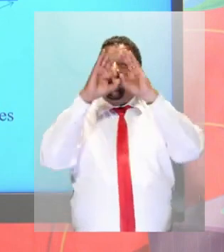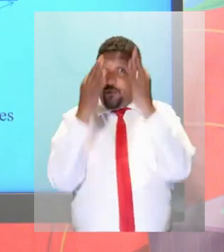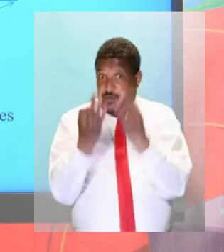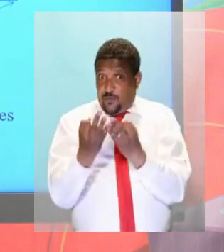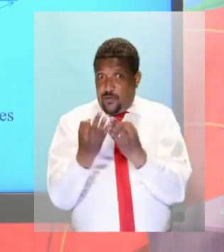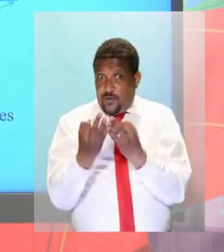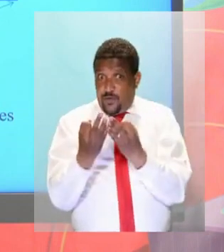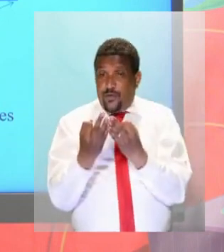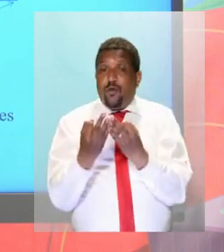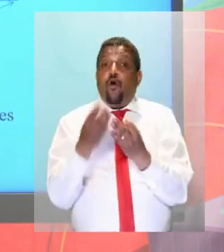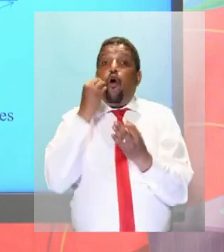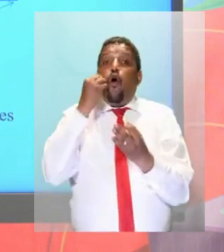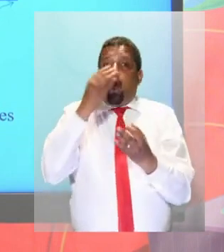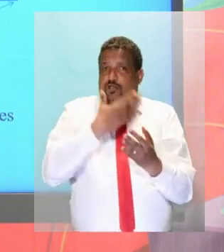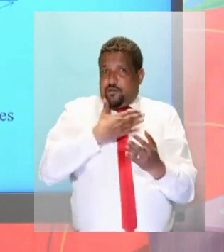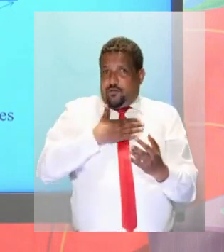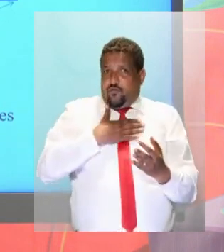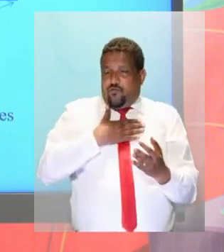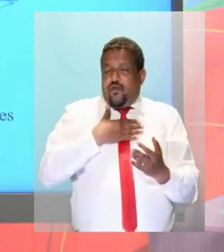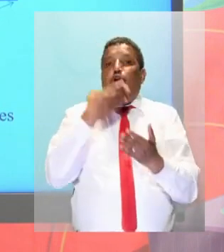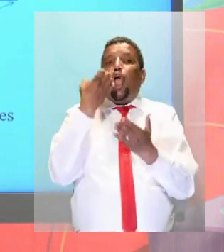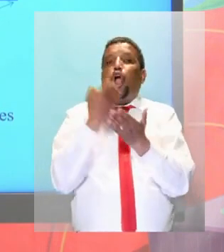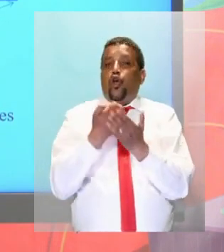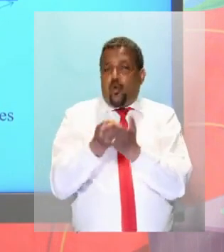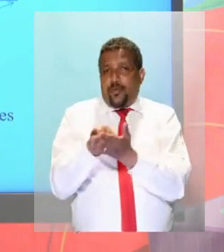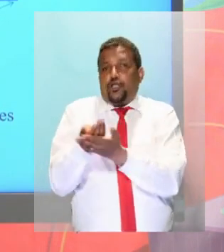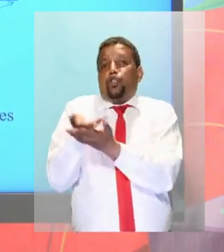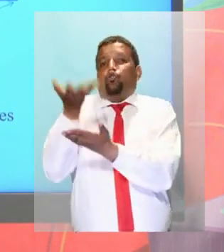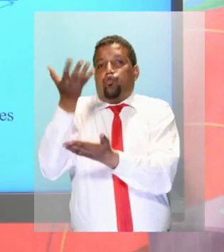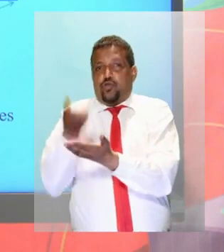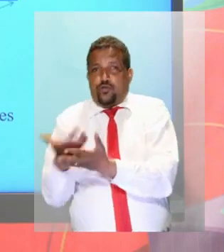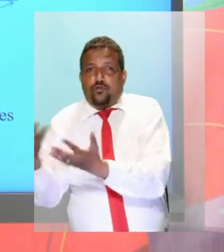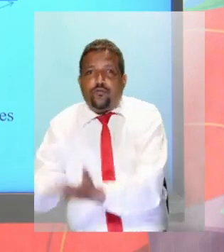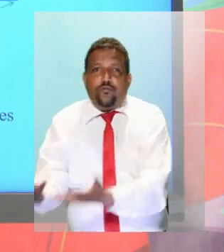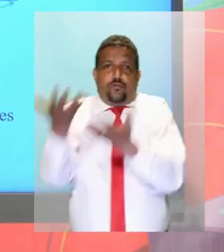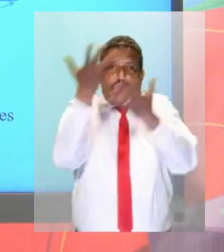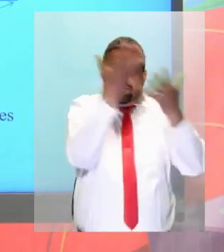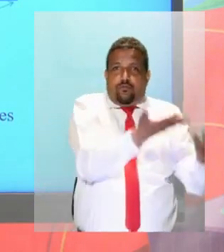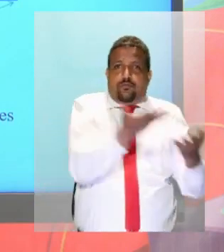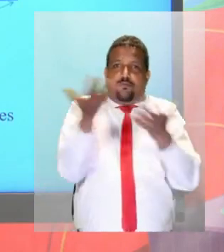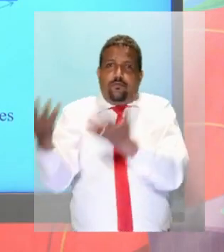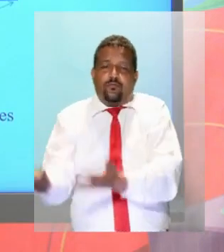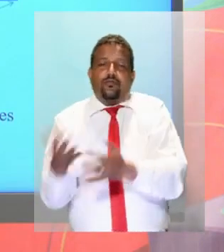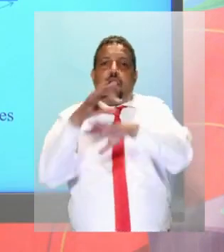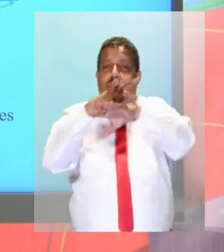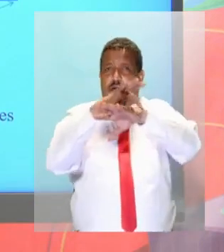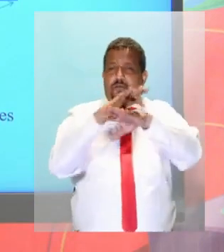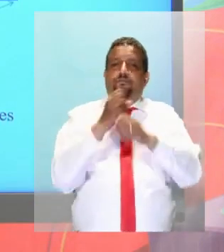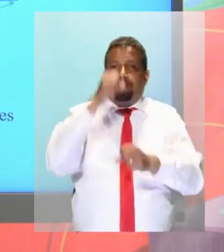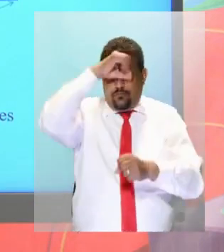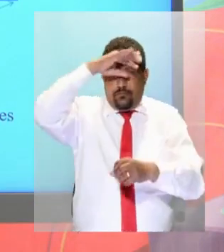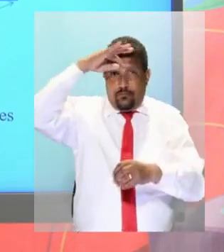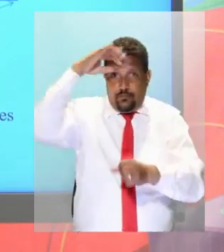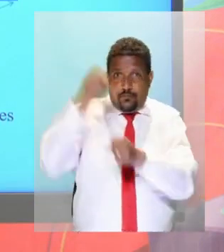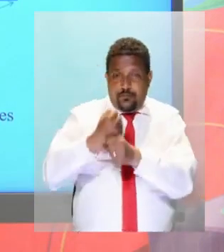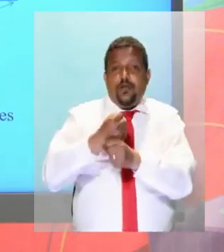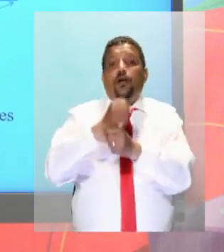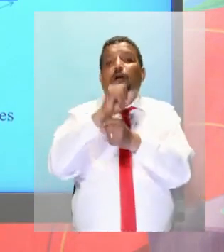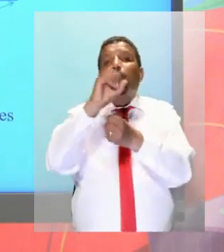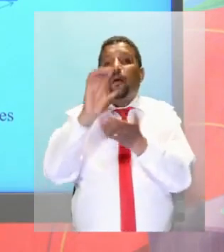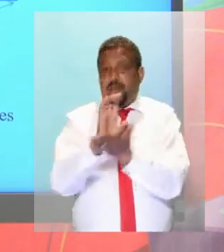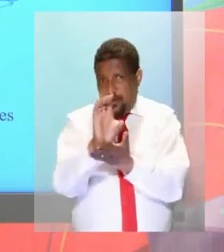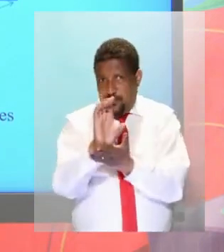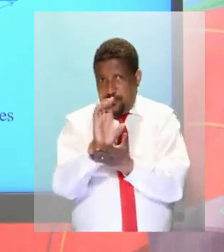resources, and they supply their resources in the resource market, their land, labor, capital,